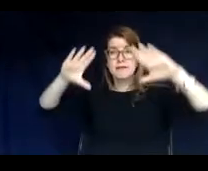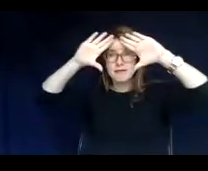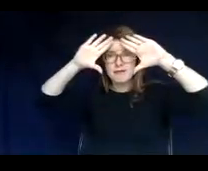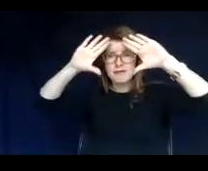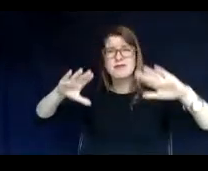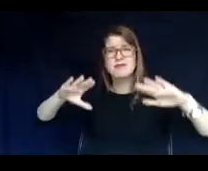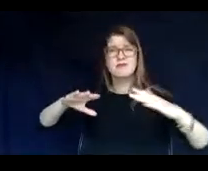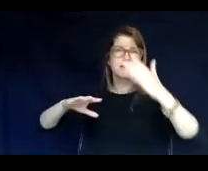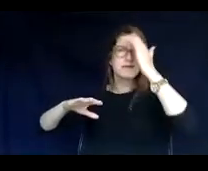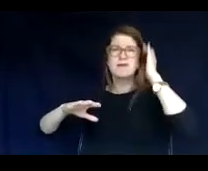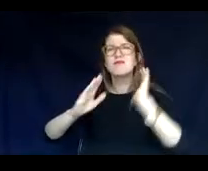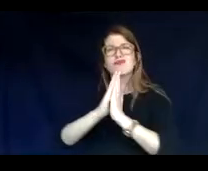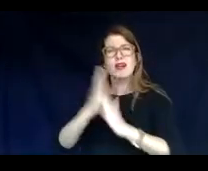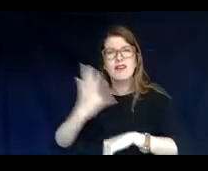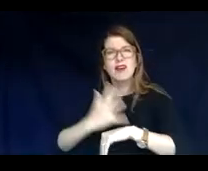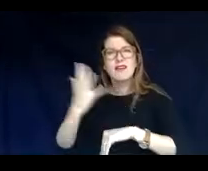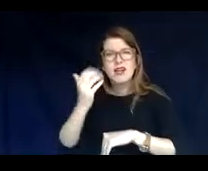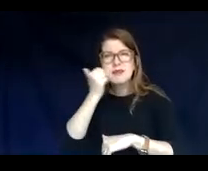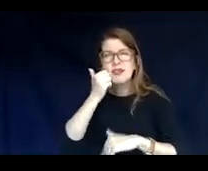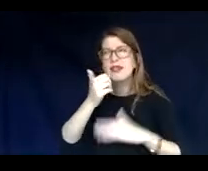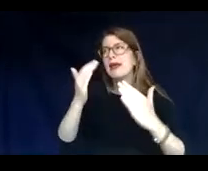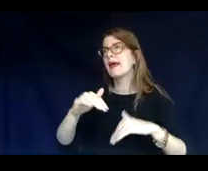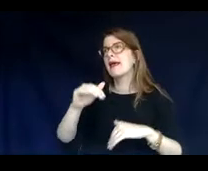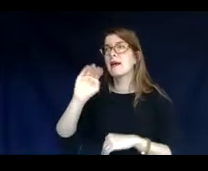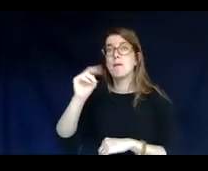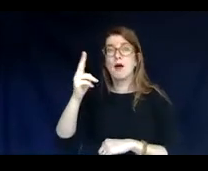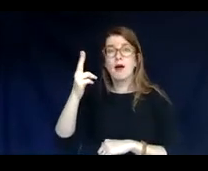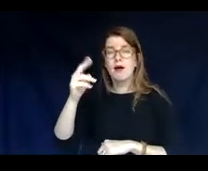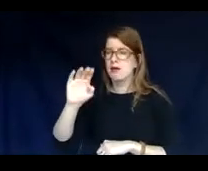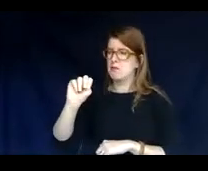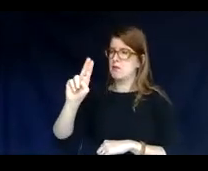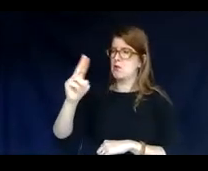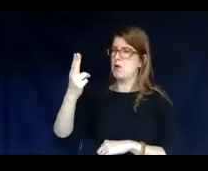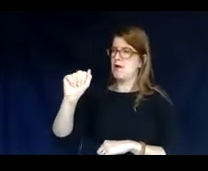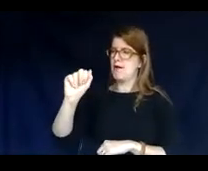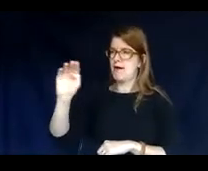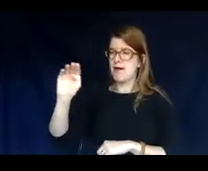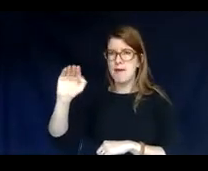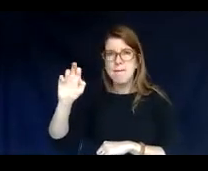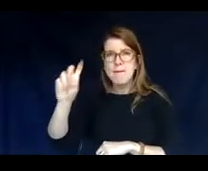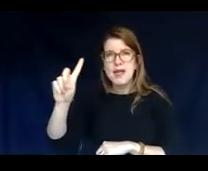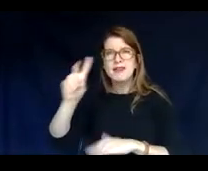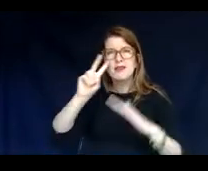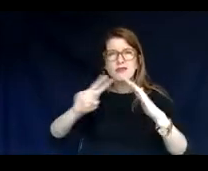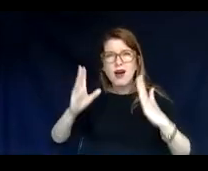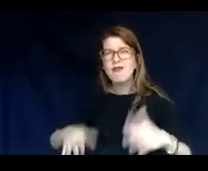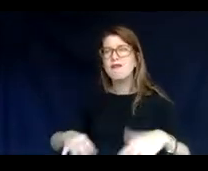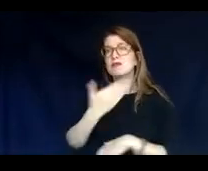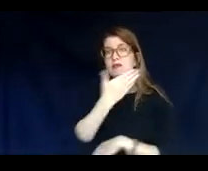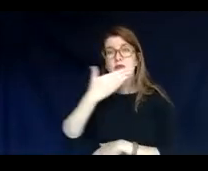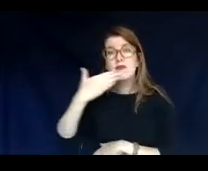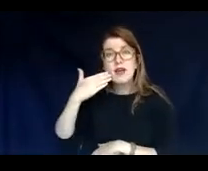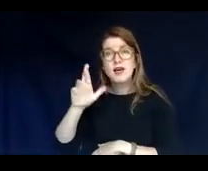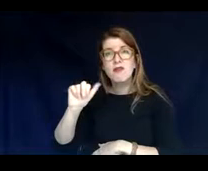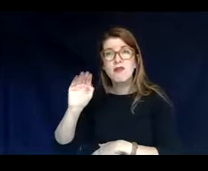Allah is the supreme being and Muhammad is his prophet, right? You know, to fast in the month of Ramadan and the holy pilgrimage when you're old